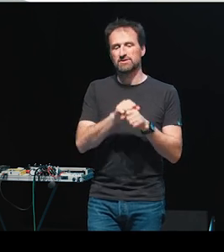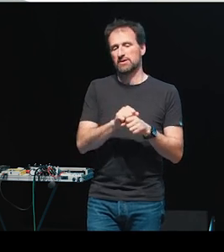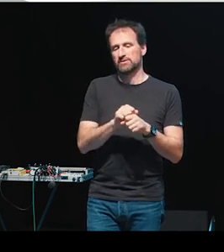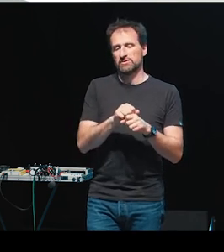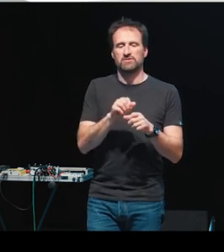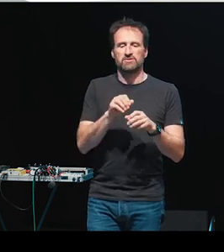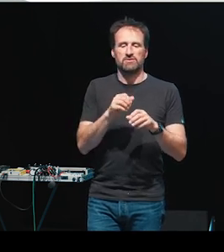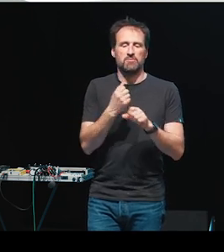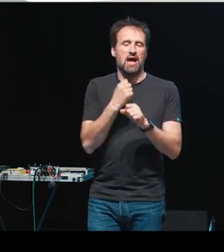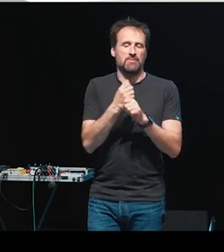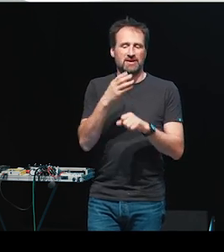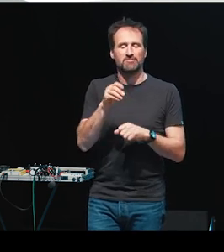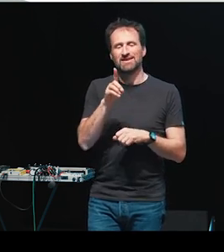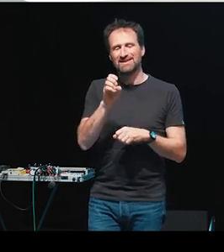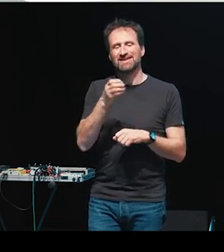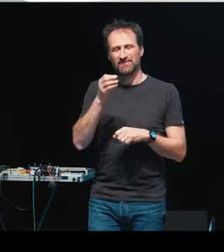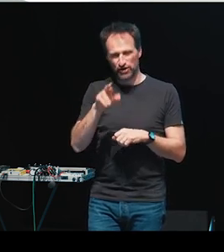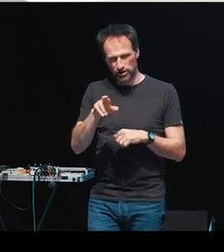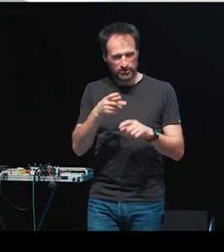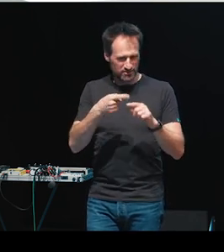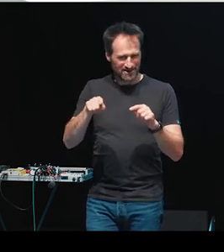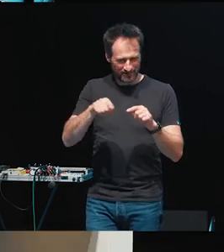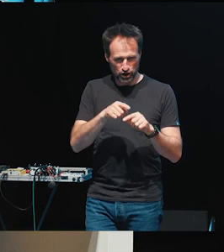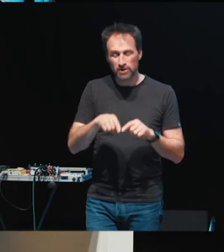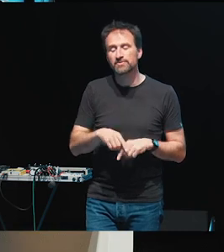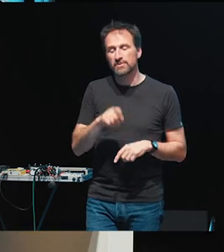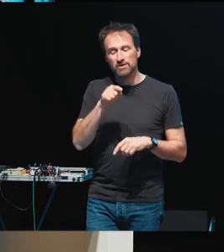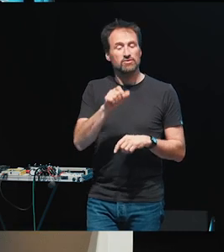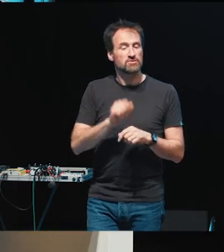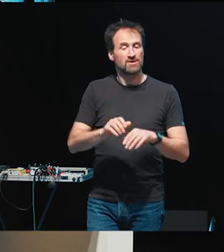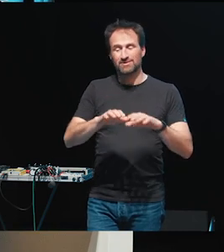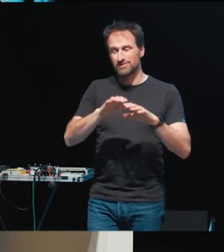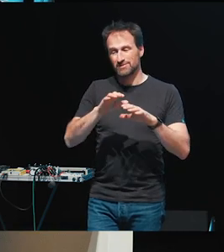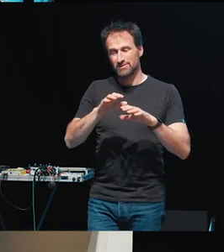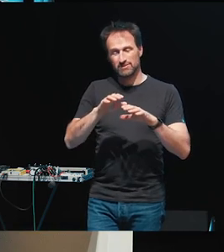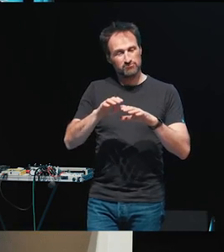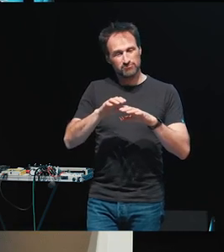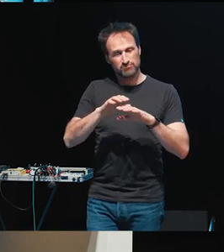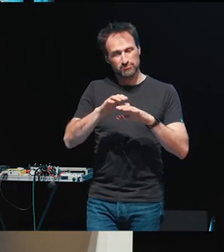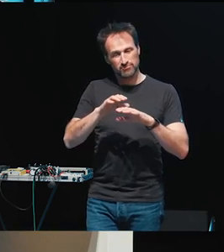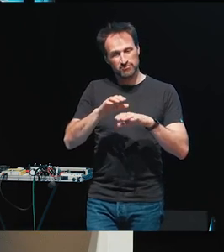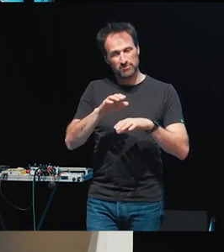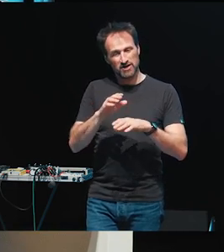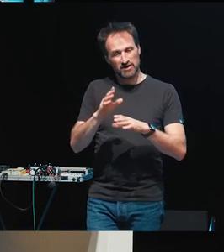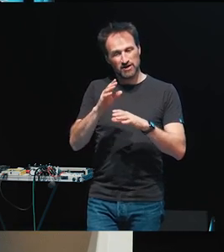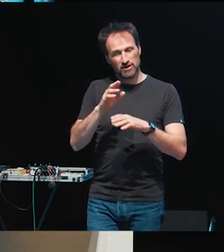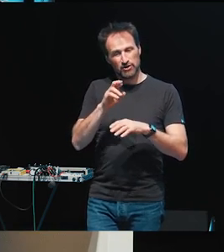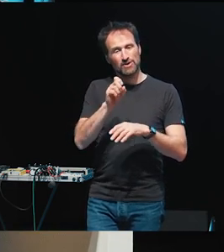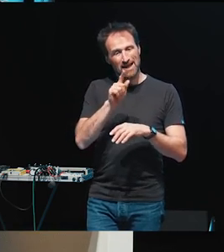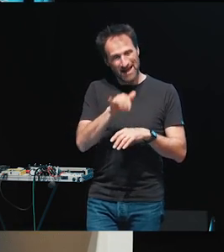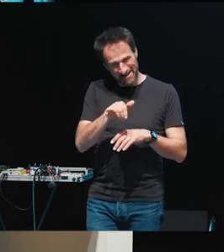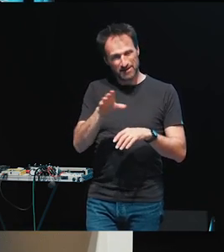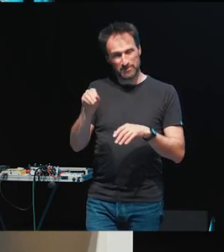And you could defer an entire GraphQL fragment, and then React could suspend the component that's associated with